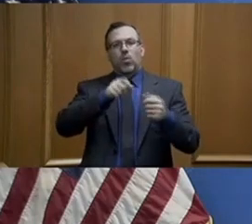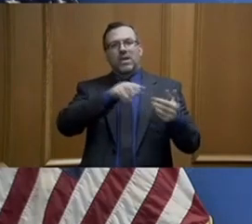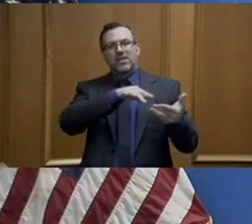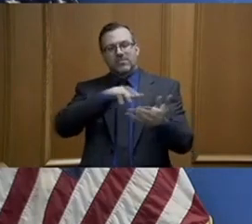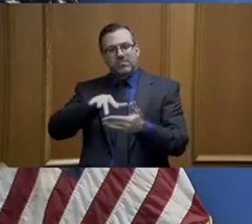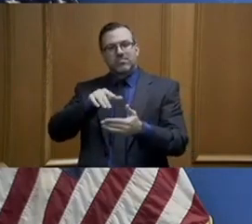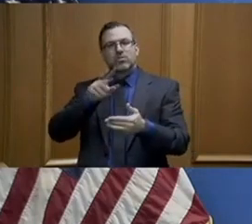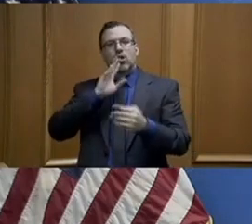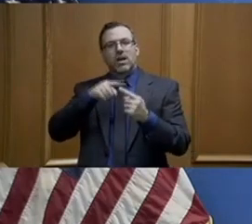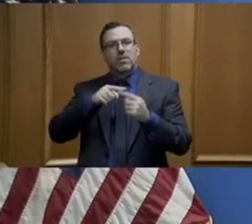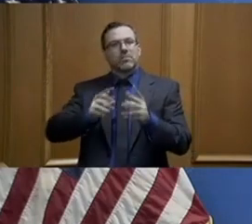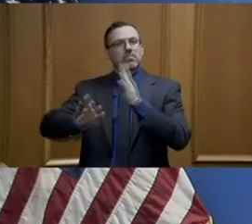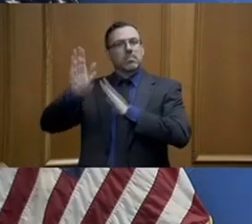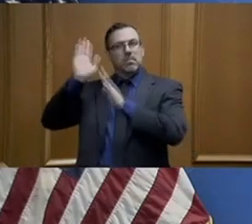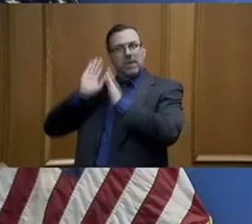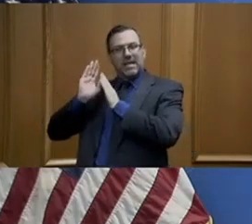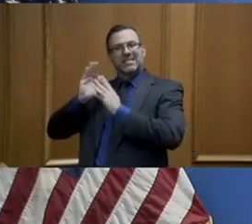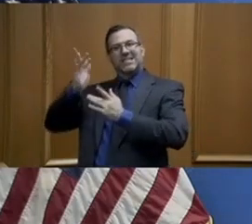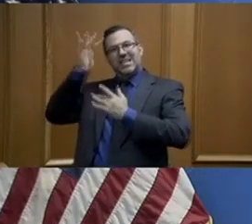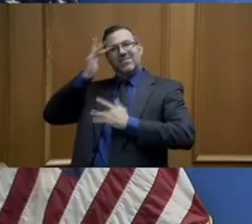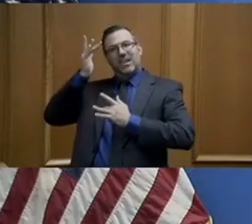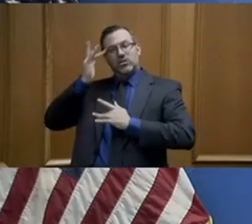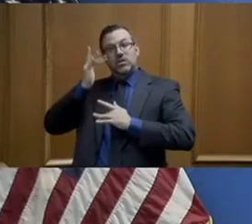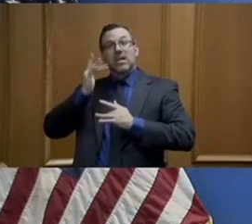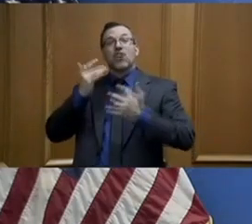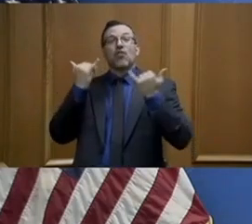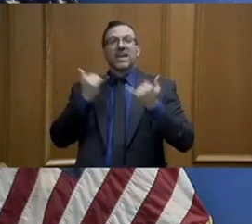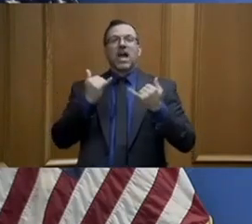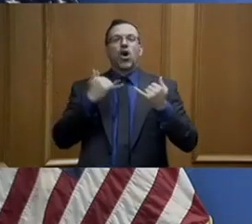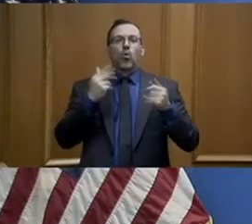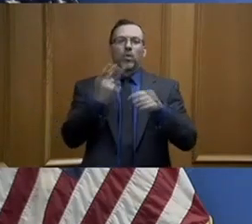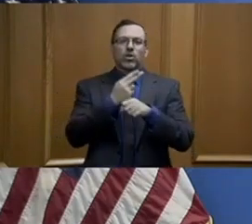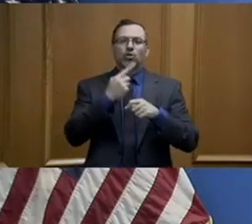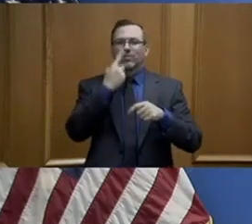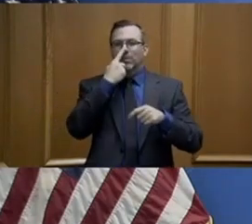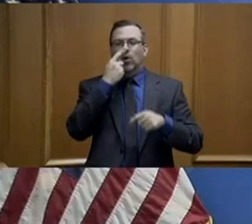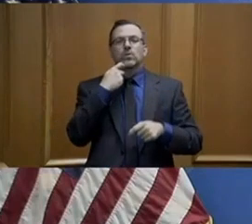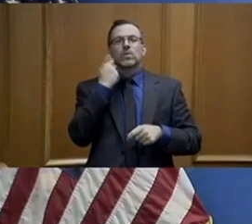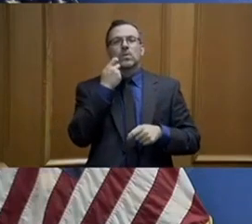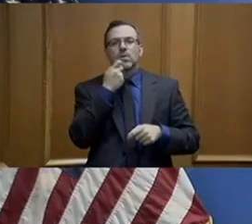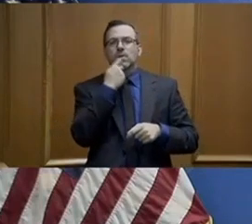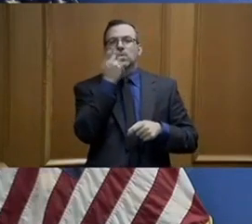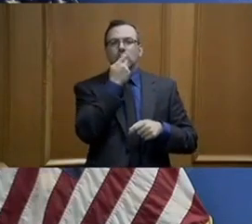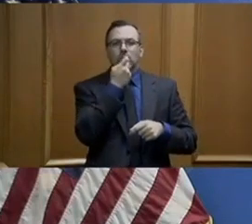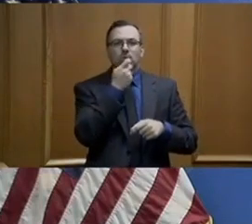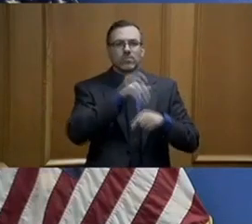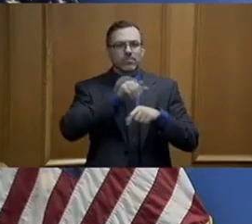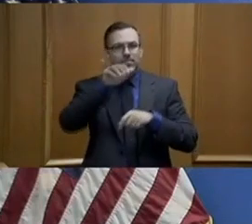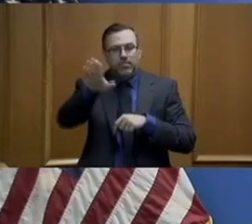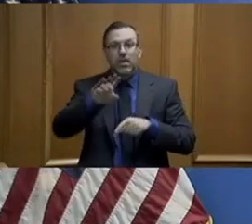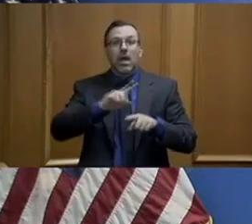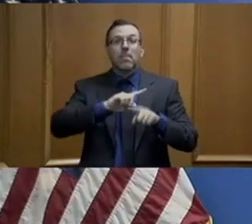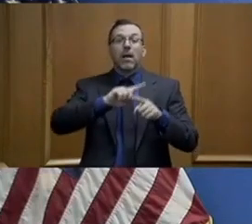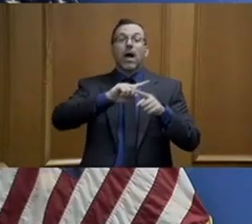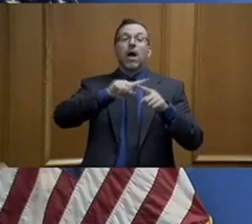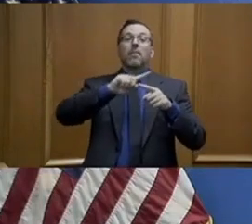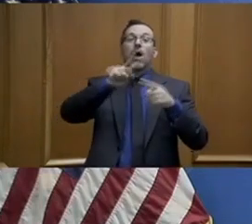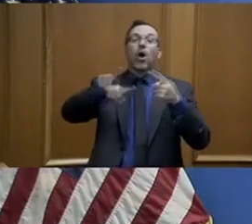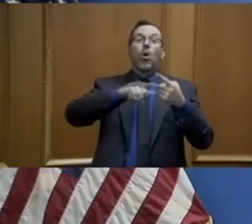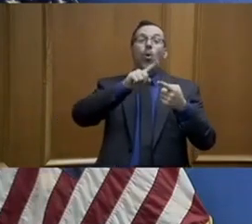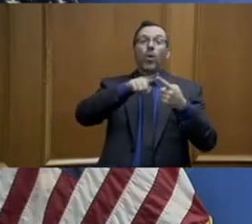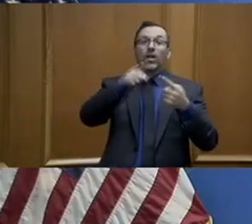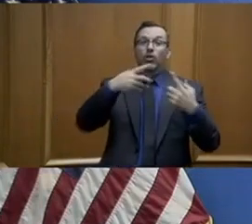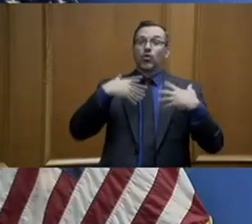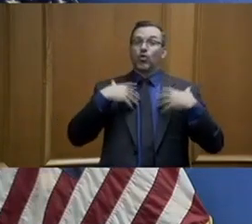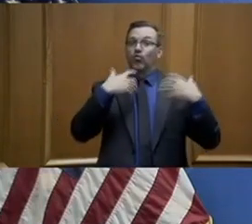we do right now tell us about current infection, but once you're over that infectious period, it can't tell us if you've been infected and